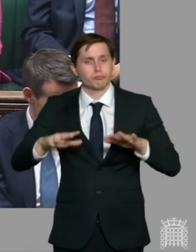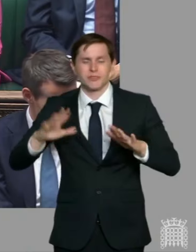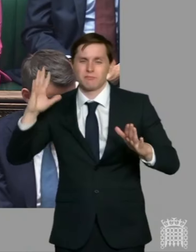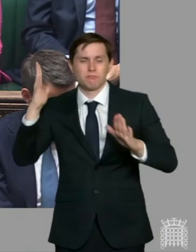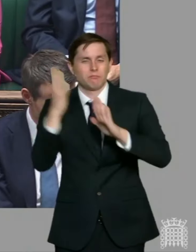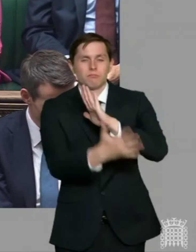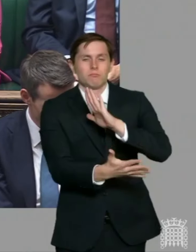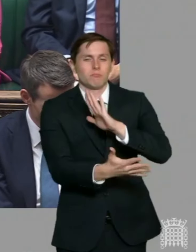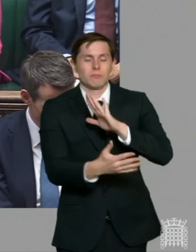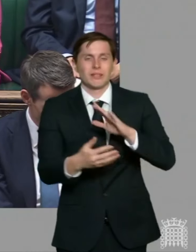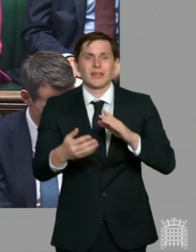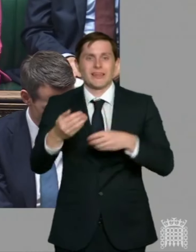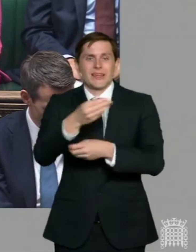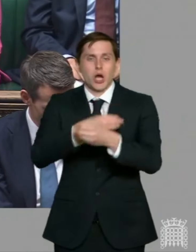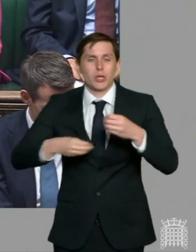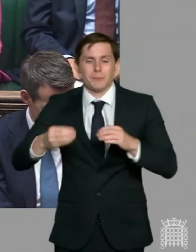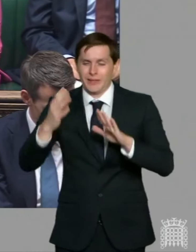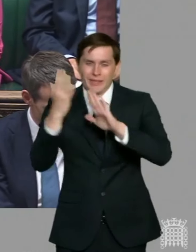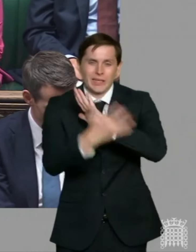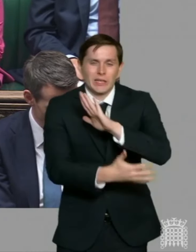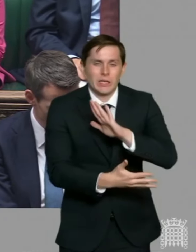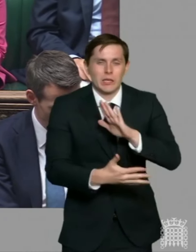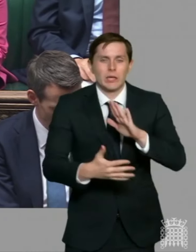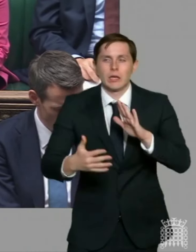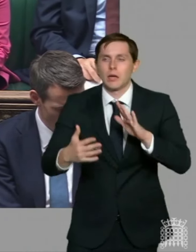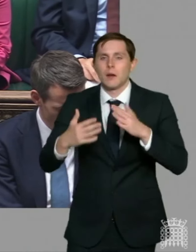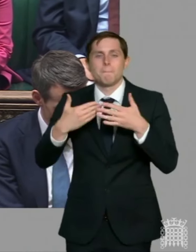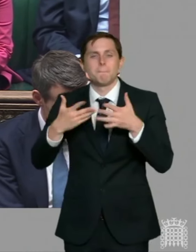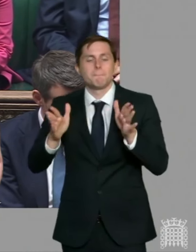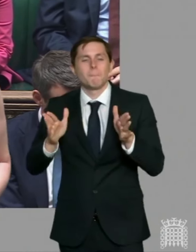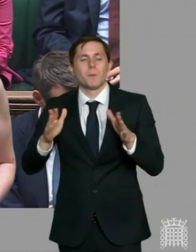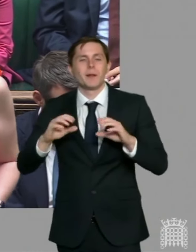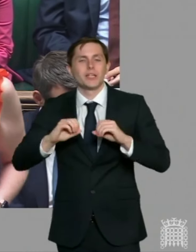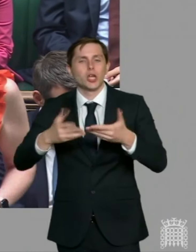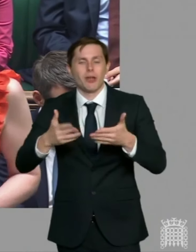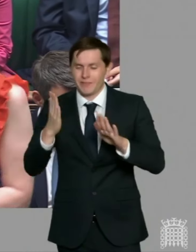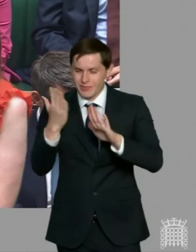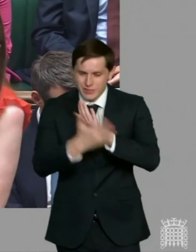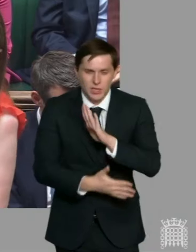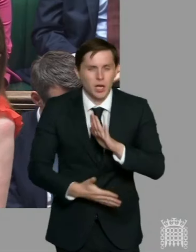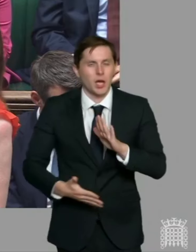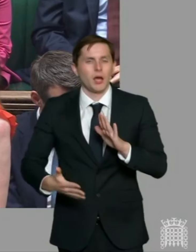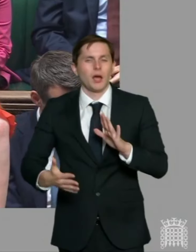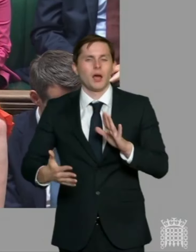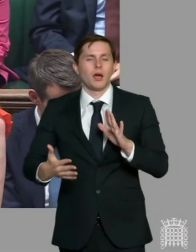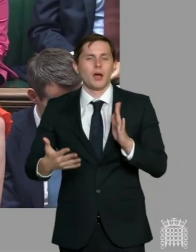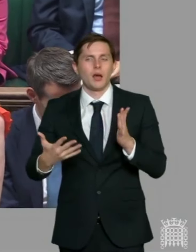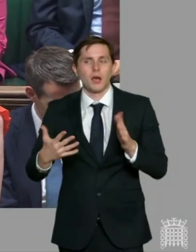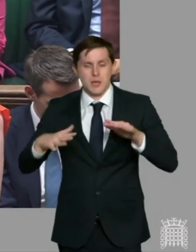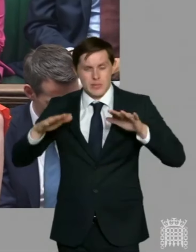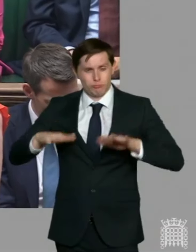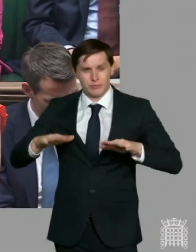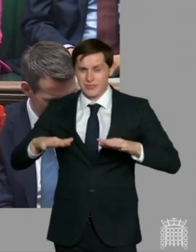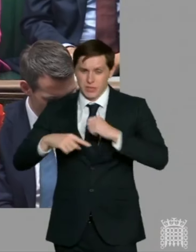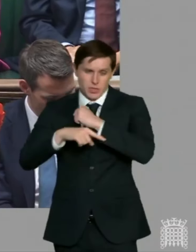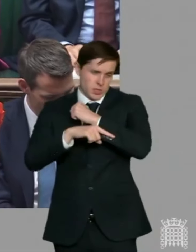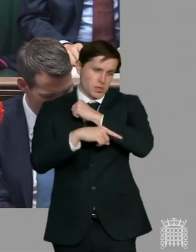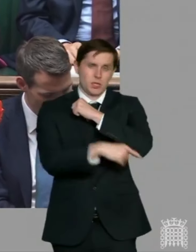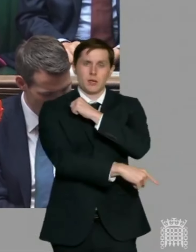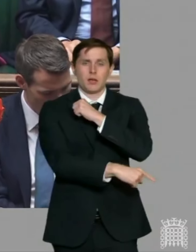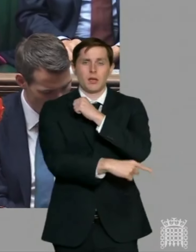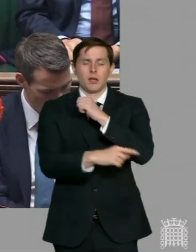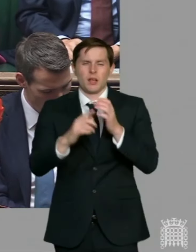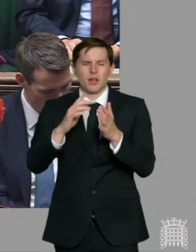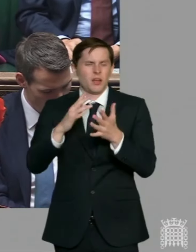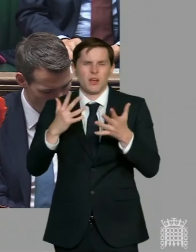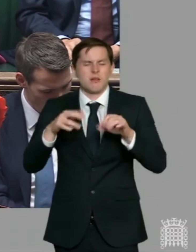public services. They bankrupt Britain and they covered it up. They knew that they threw the book at the doctors